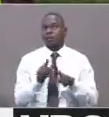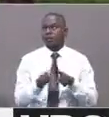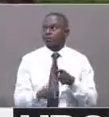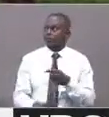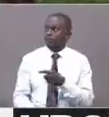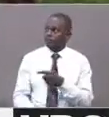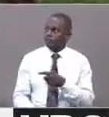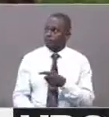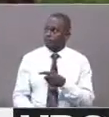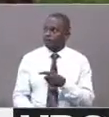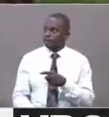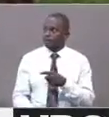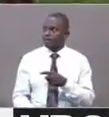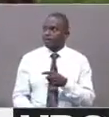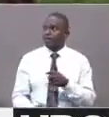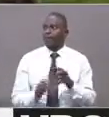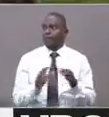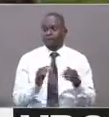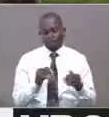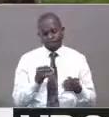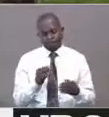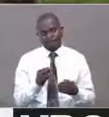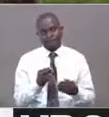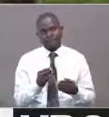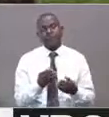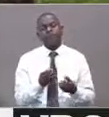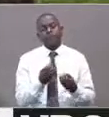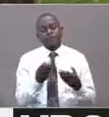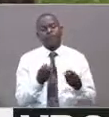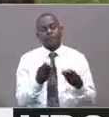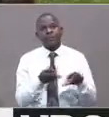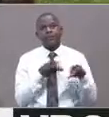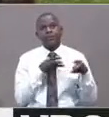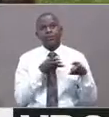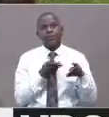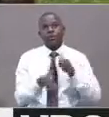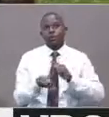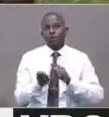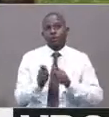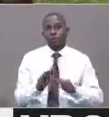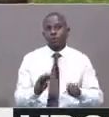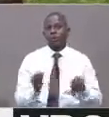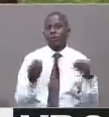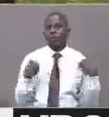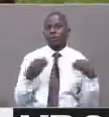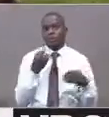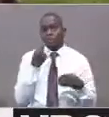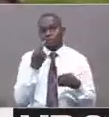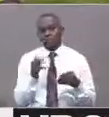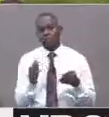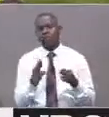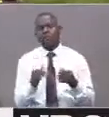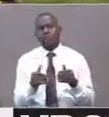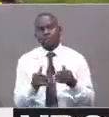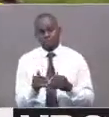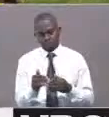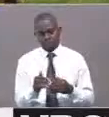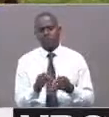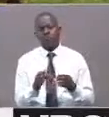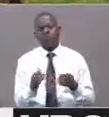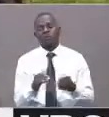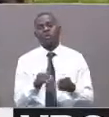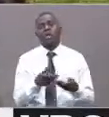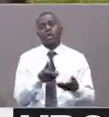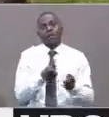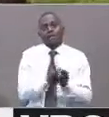also working with the Ministry of Agriculture as well on some of the changes of agricultural practices that we will need to see, whether that's in coffee, whether it's in maize